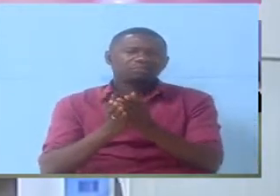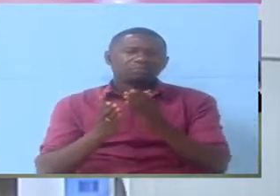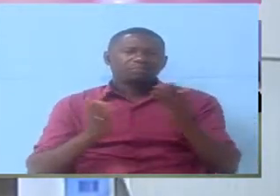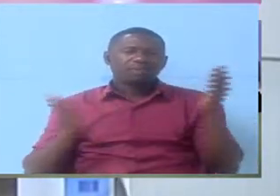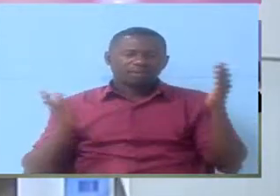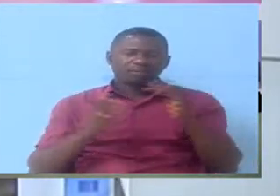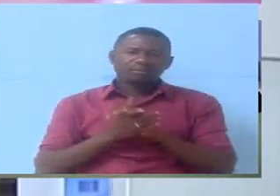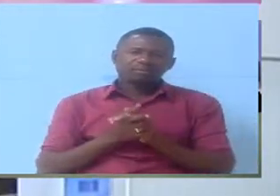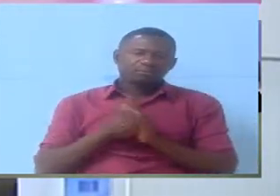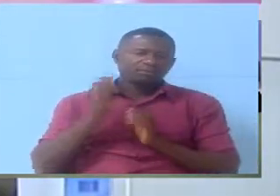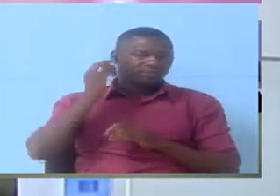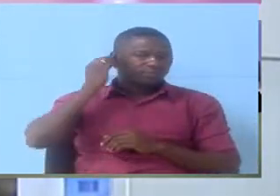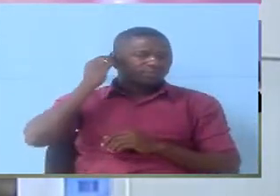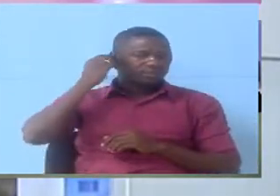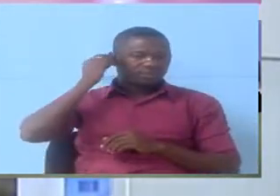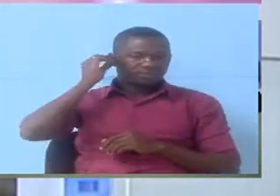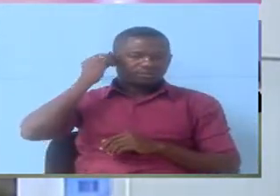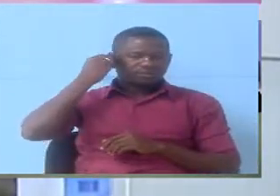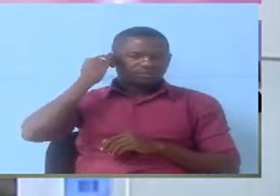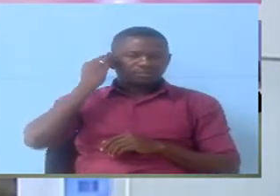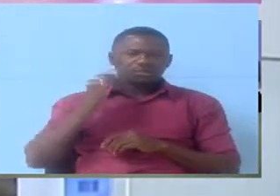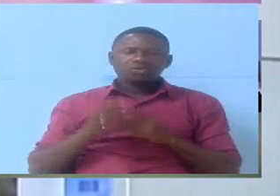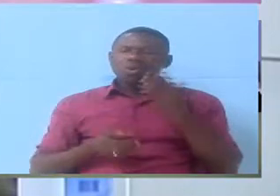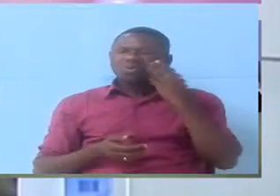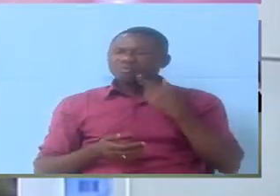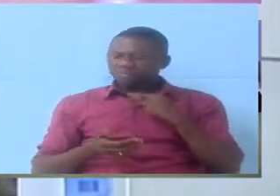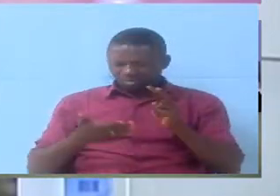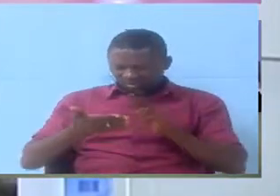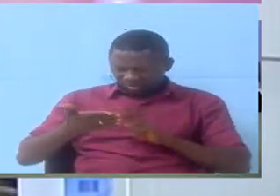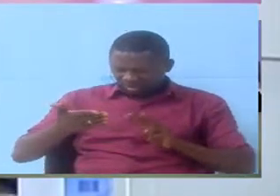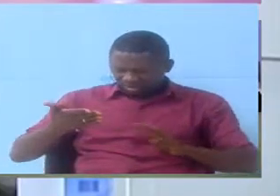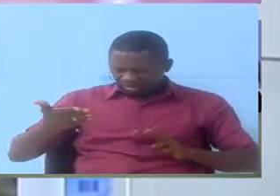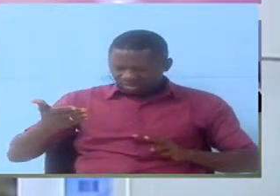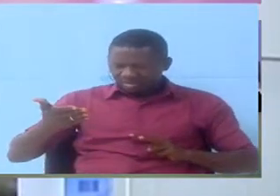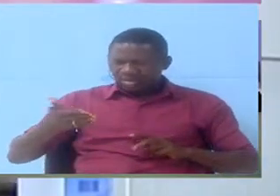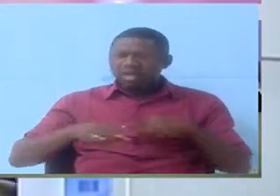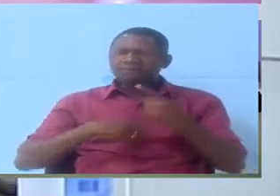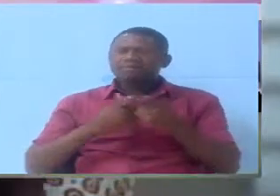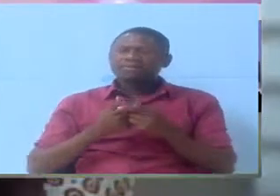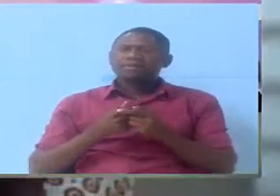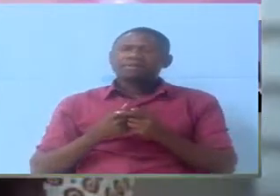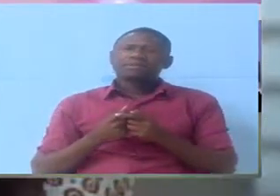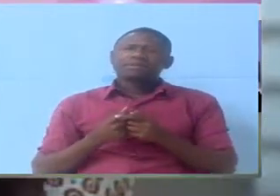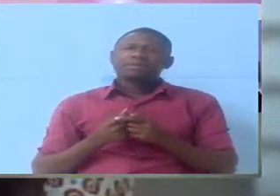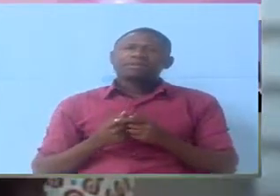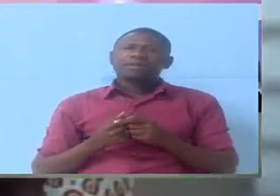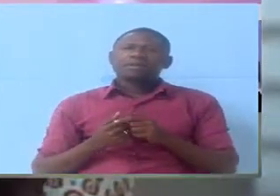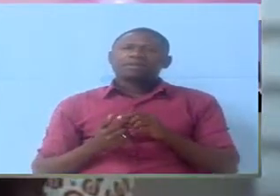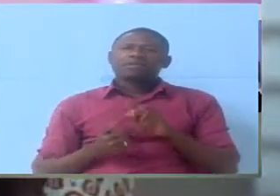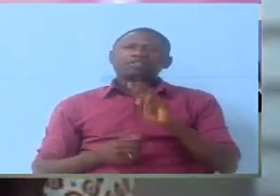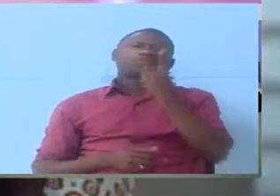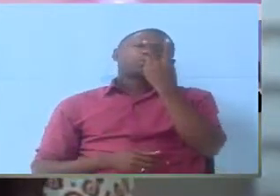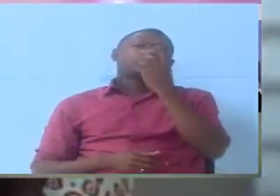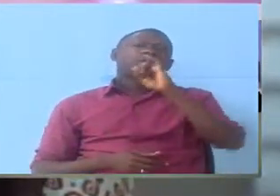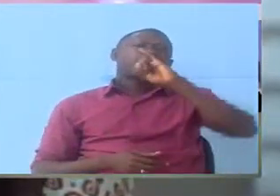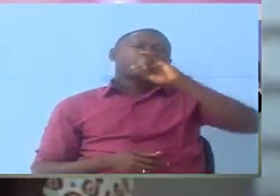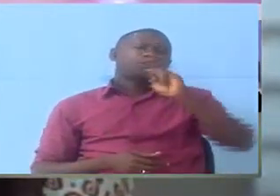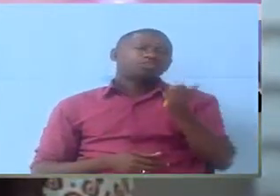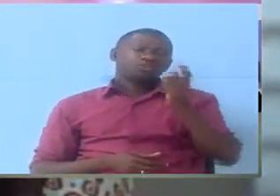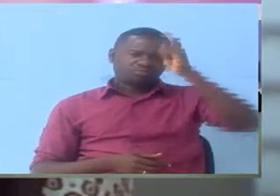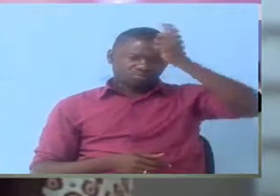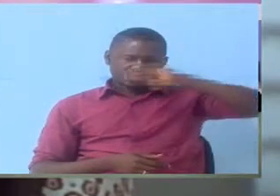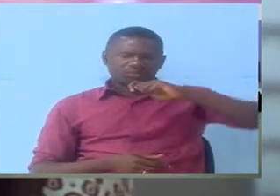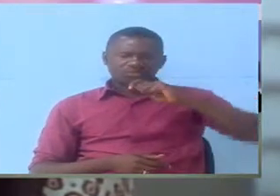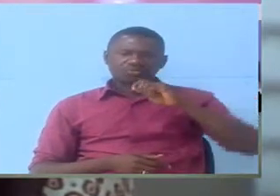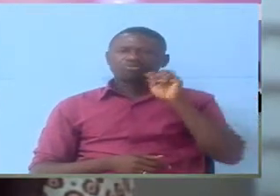on that ship. La. So as I was reading, mbenyin karan kantu momen, the deputy IG knocked at my office. Police nyato kon